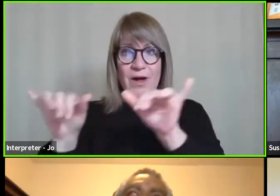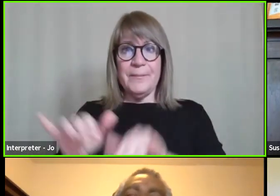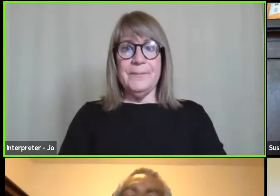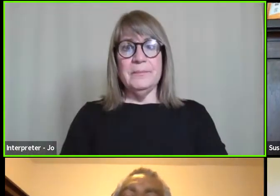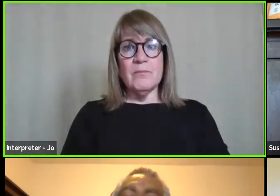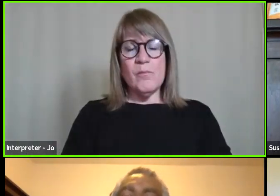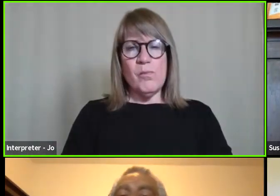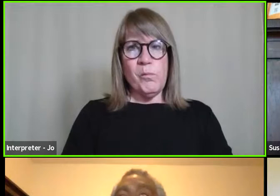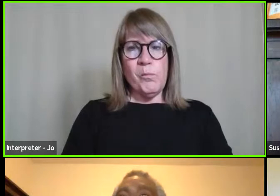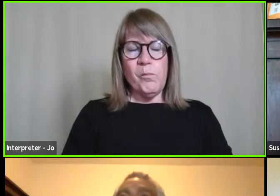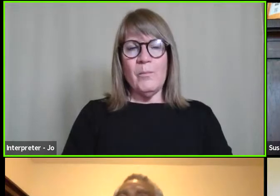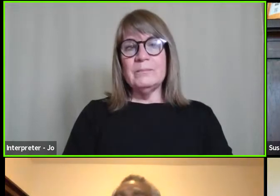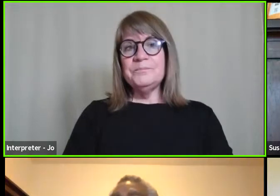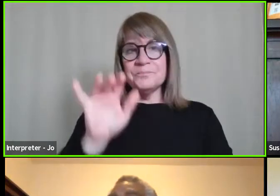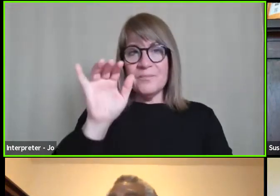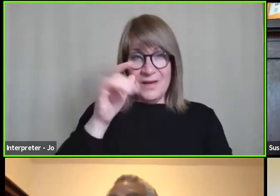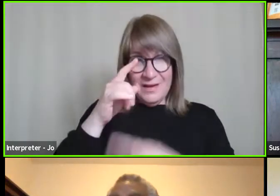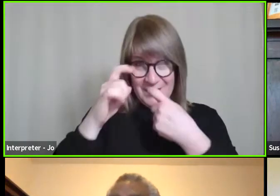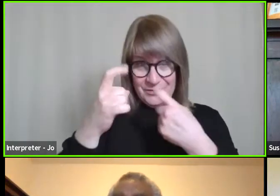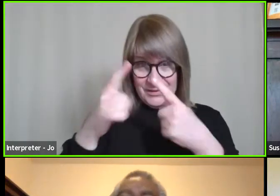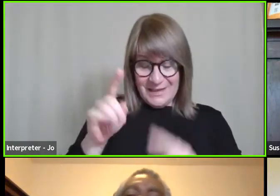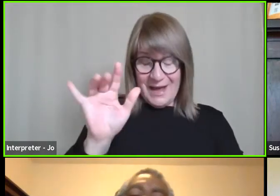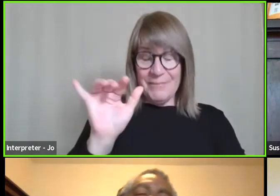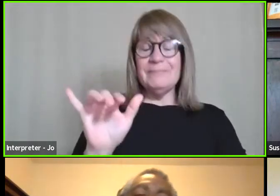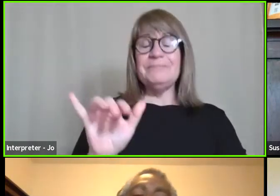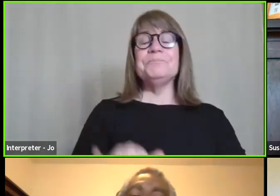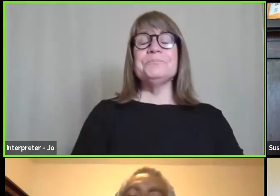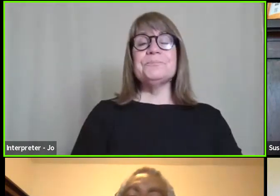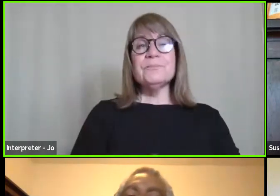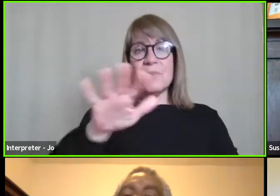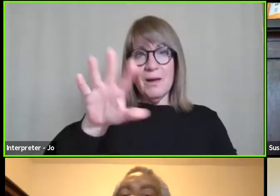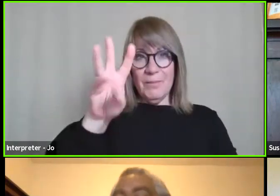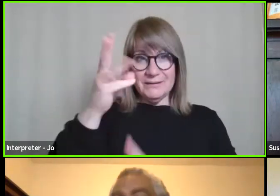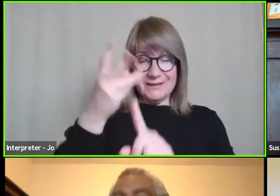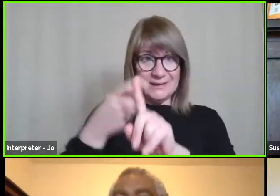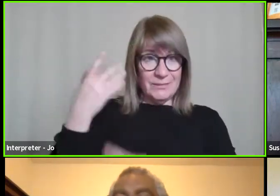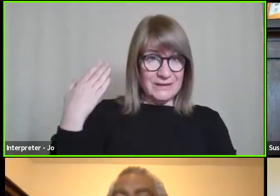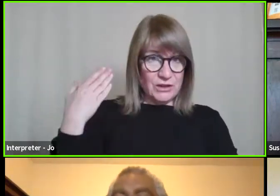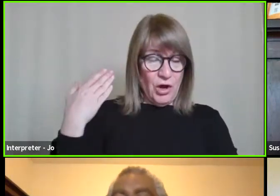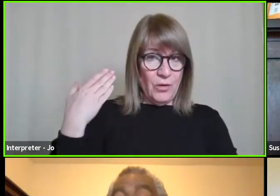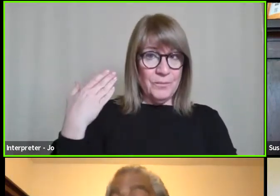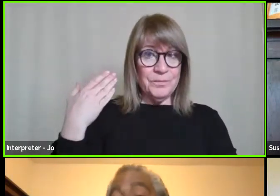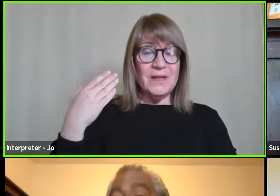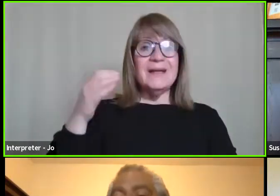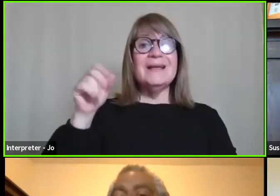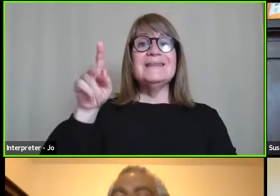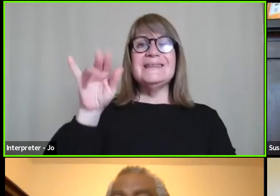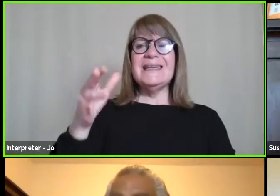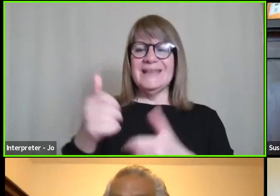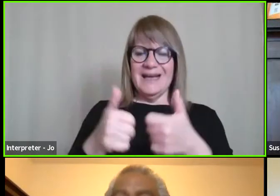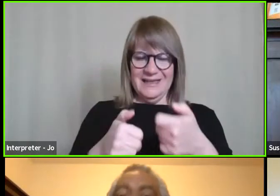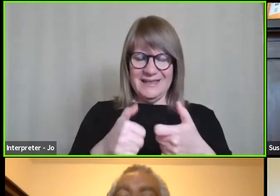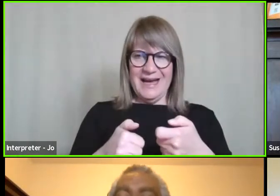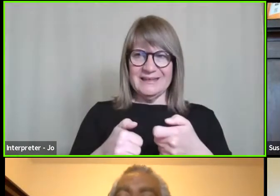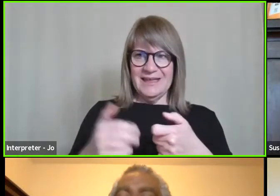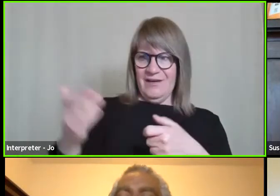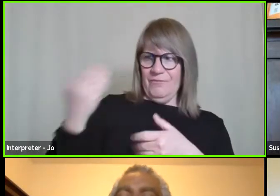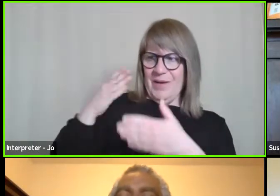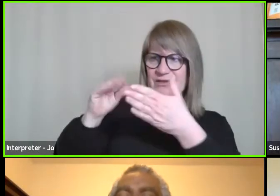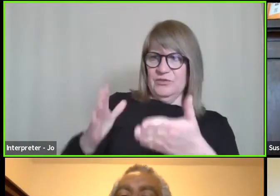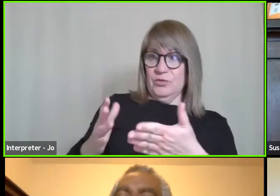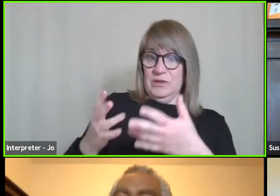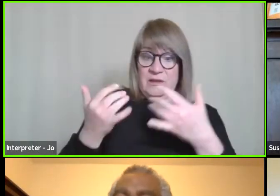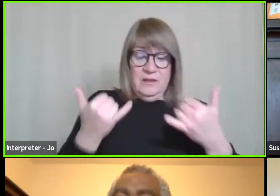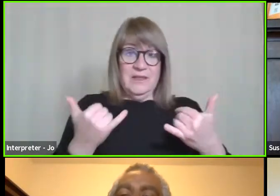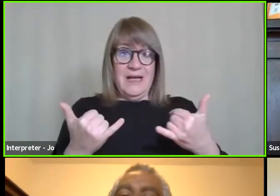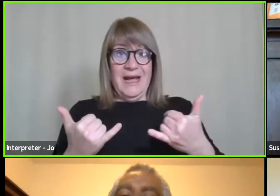about six months ago stacy got a text from one of her former students who was now um i believe a physician uh